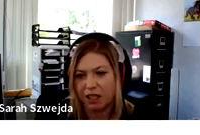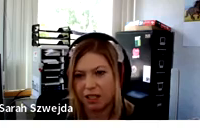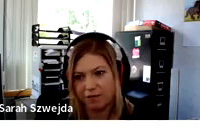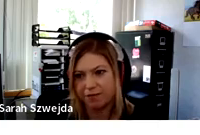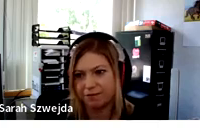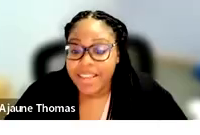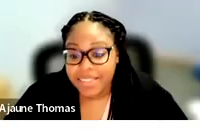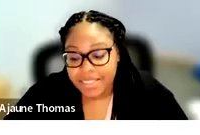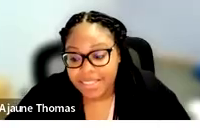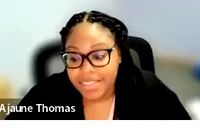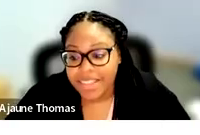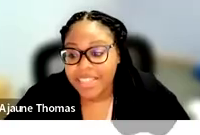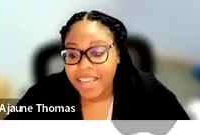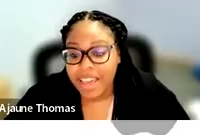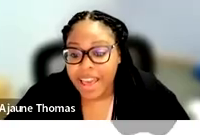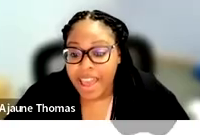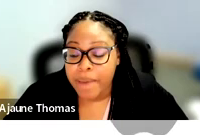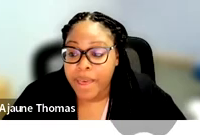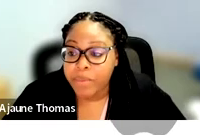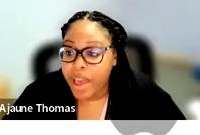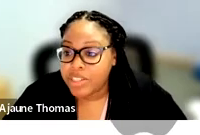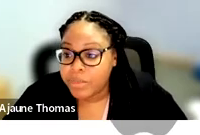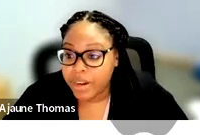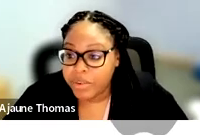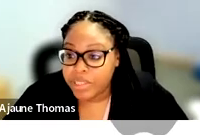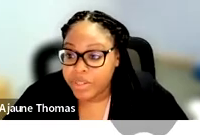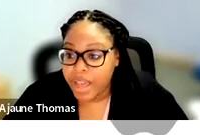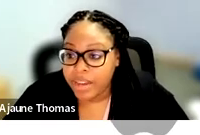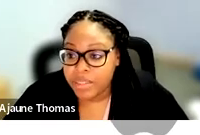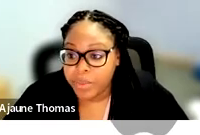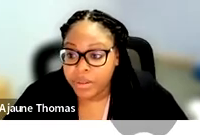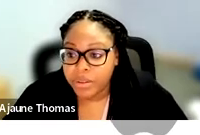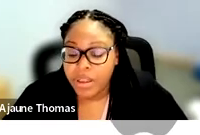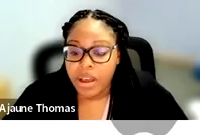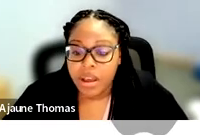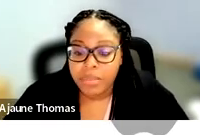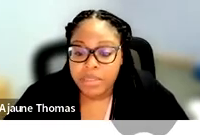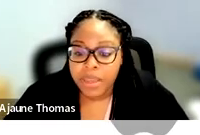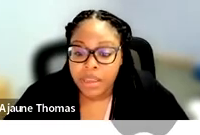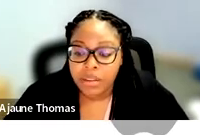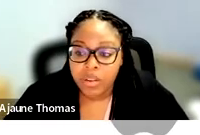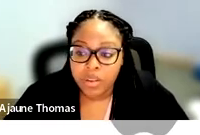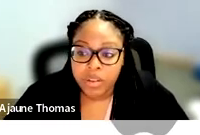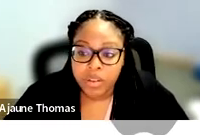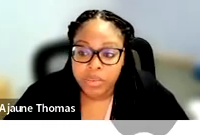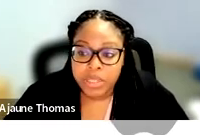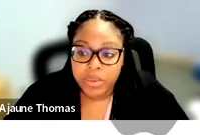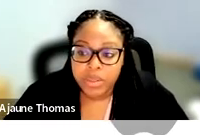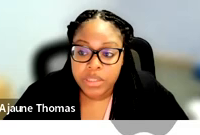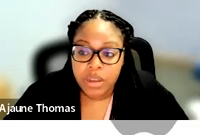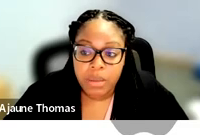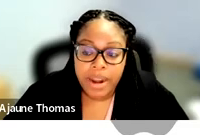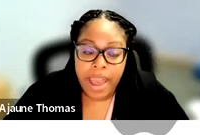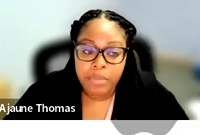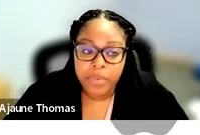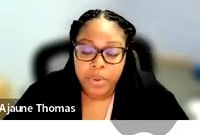is really good. Yes, Seeing AI app, that will actually be in our resource guide as well, as being a good